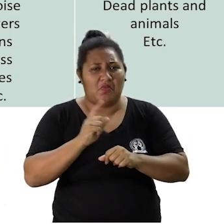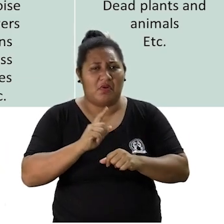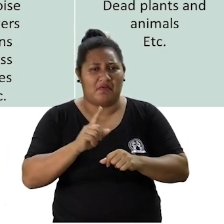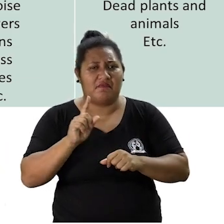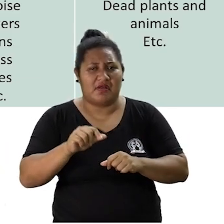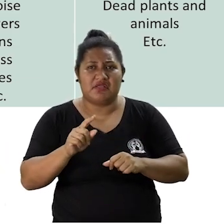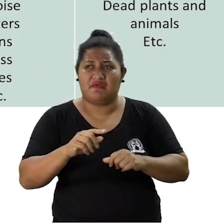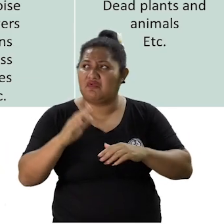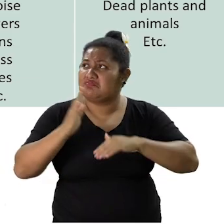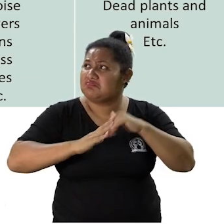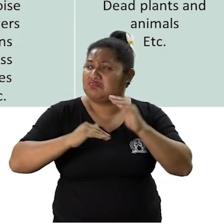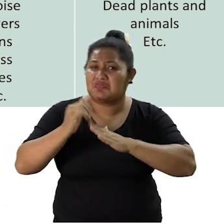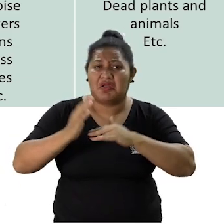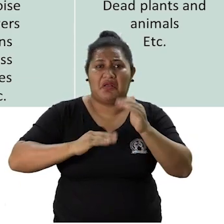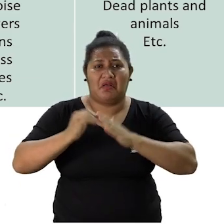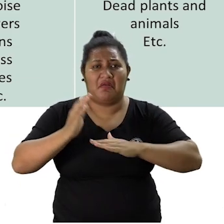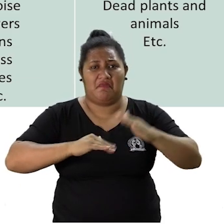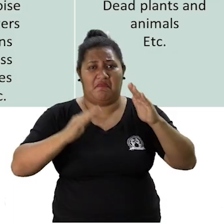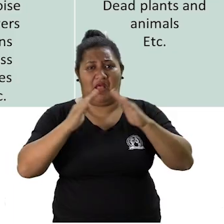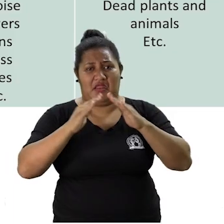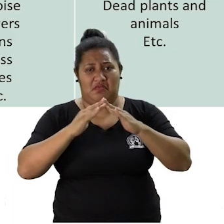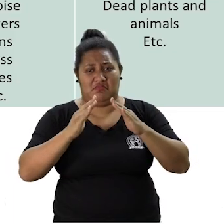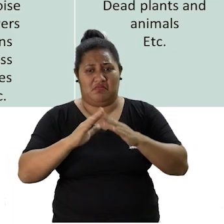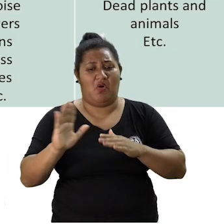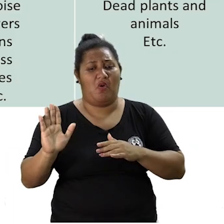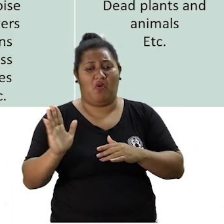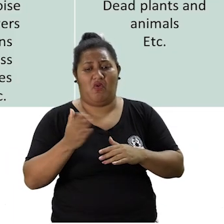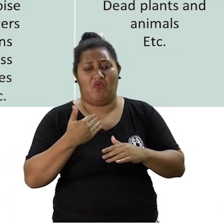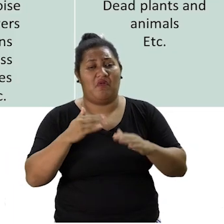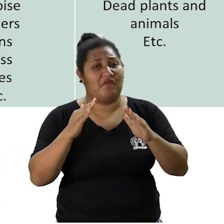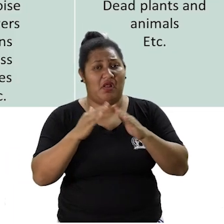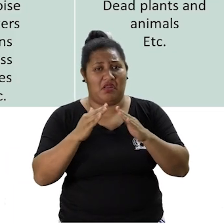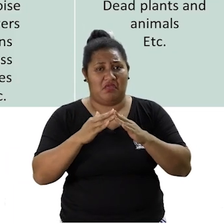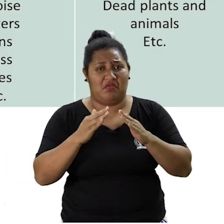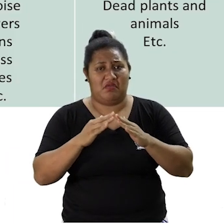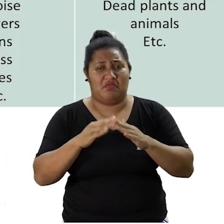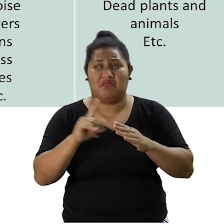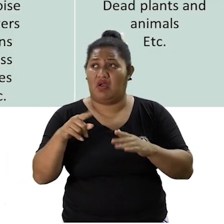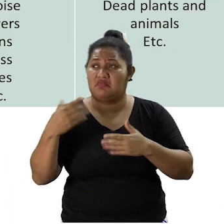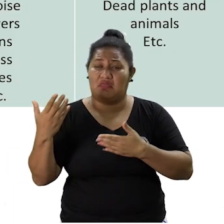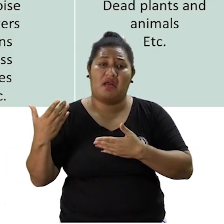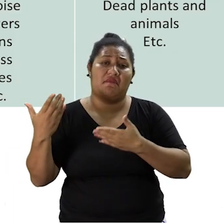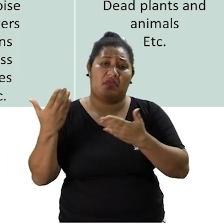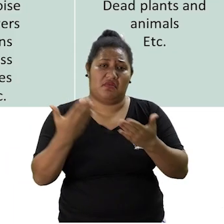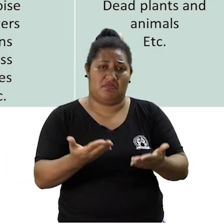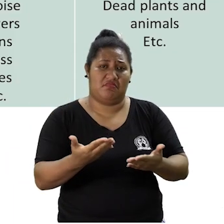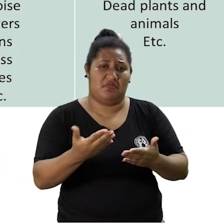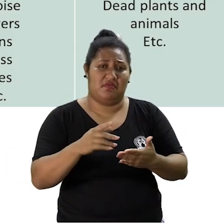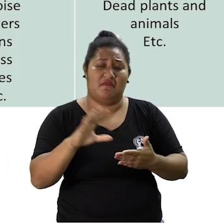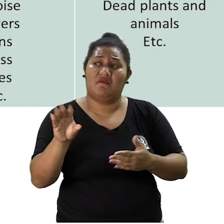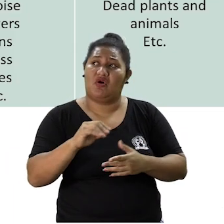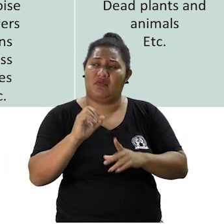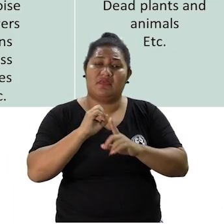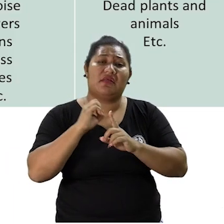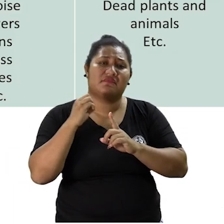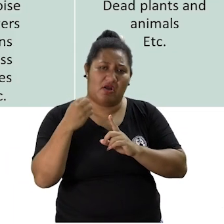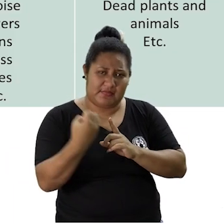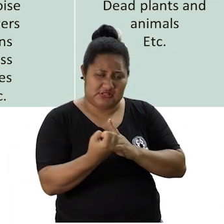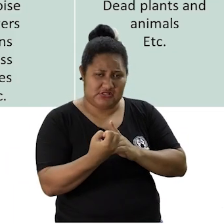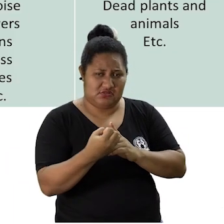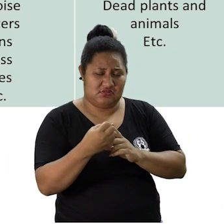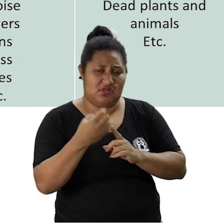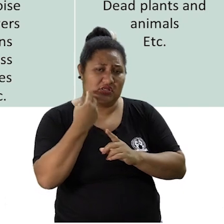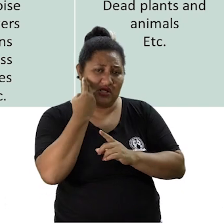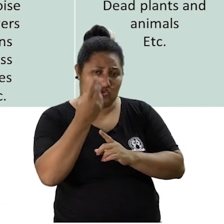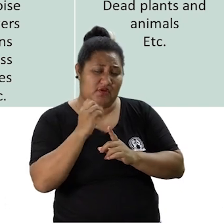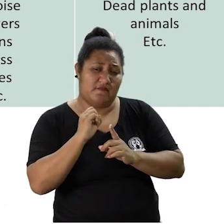le whale. Vaenga uma o le whale. Ia, o vaenga na o mai le I le si o manga whale natura.